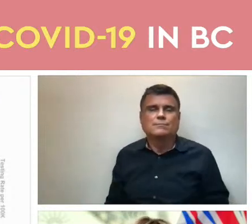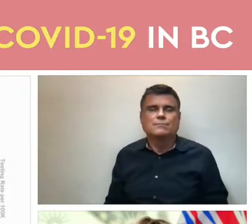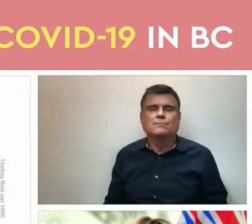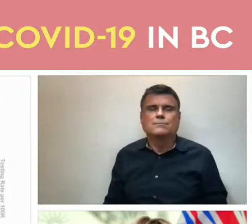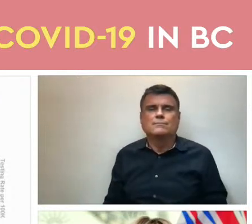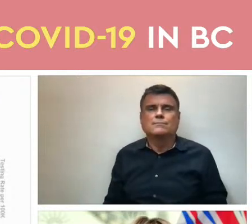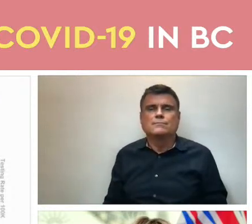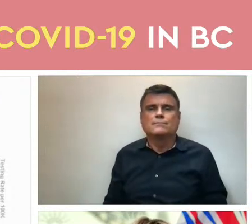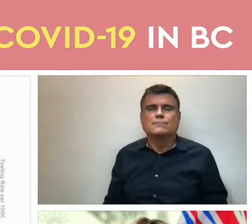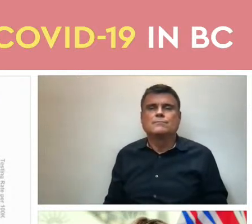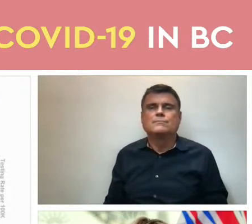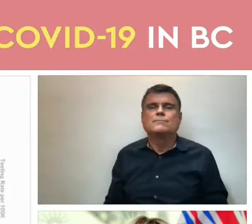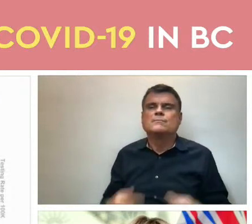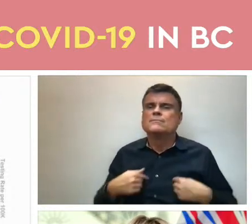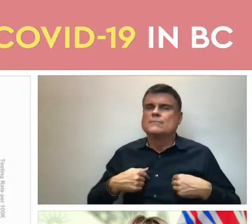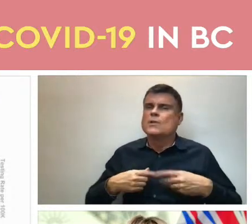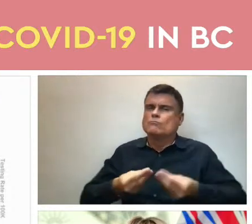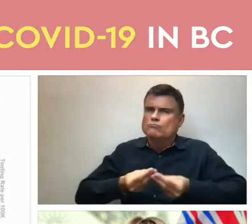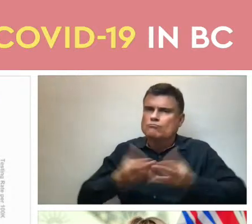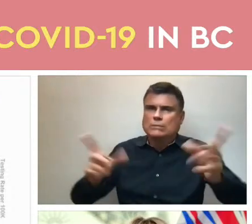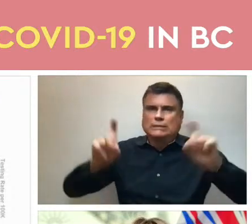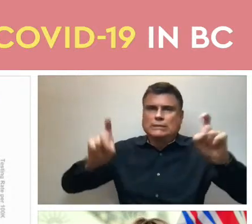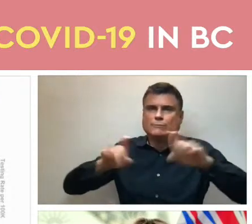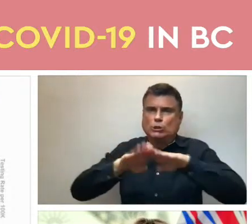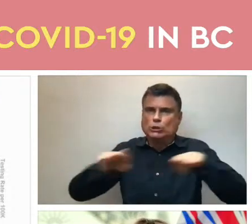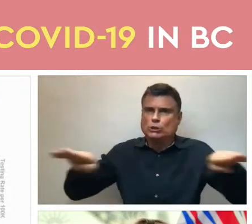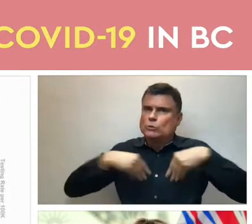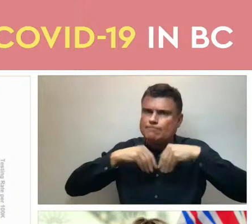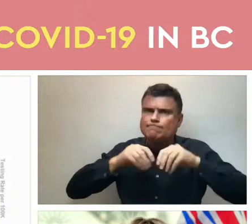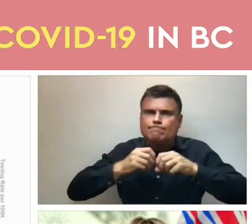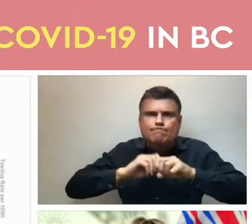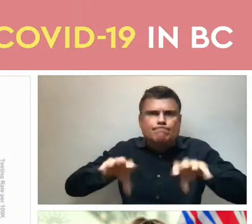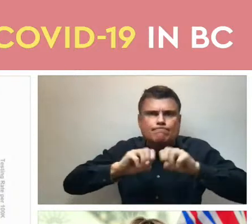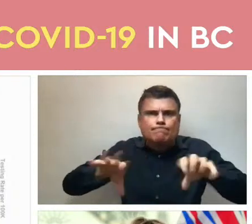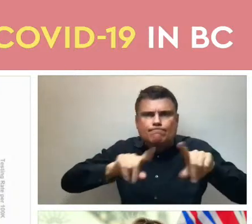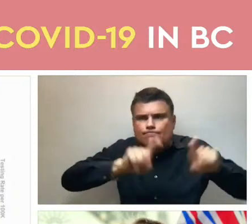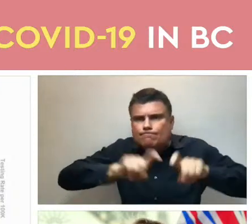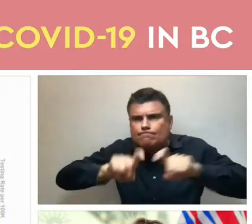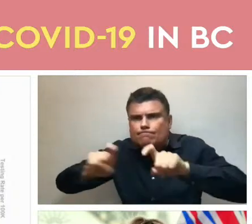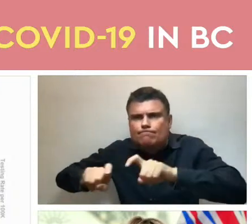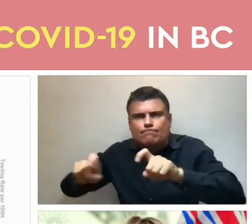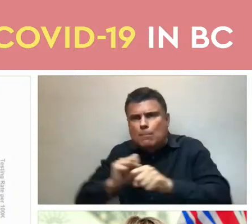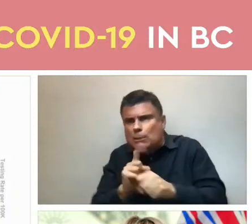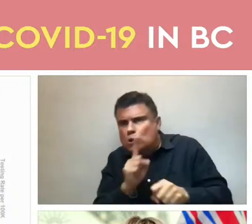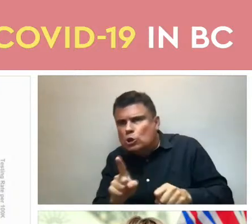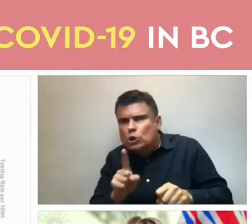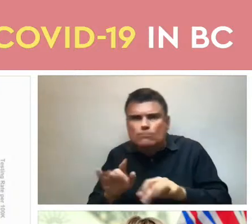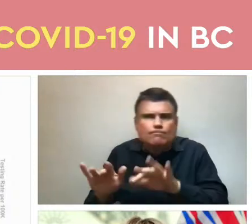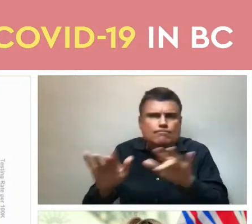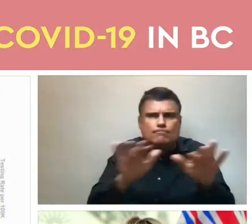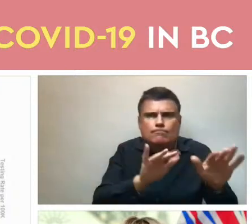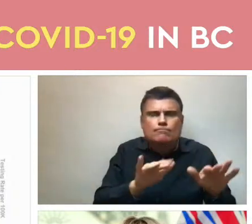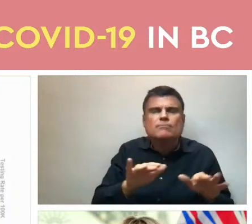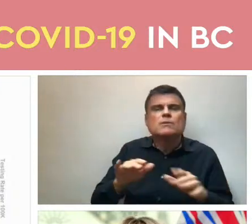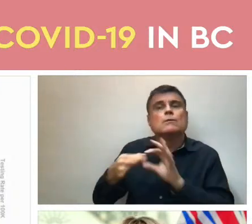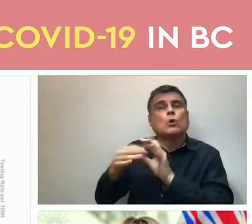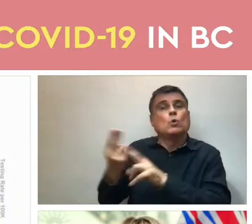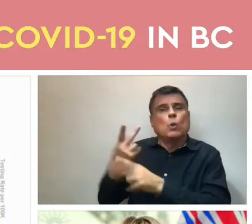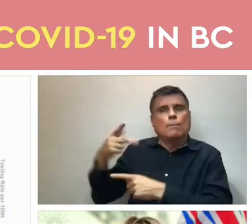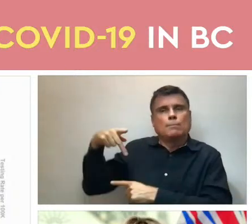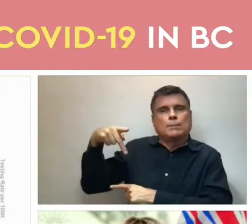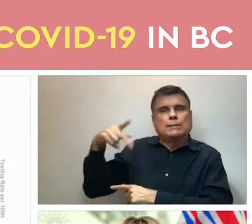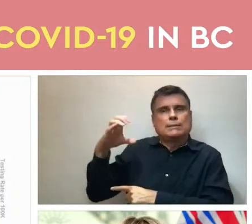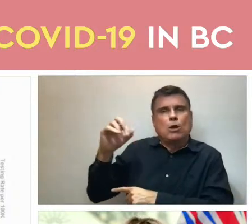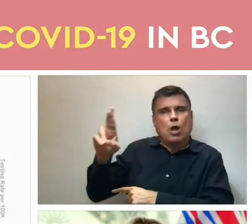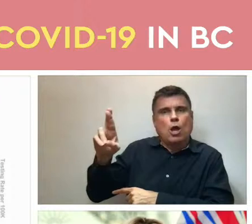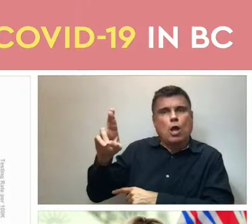rapid PCR testing available for children to be able to detect COVID most accurately, particularly when it